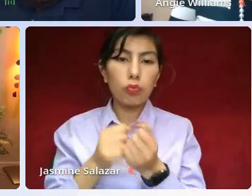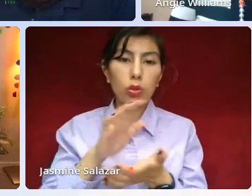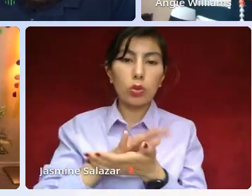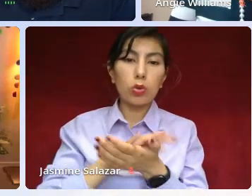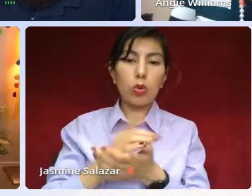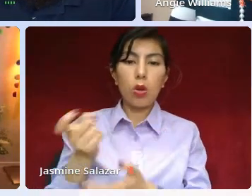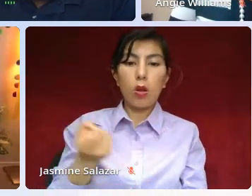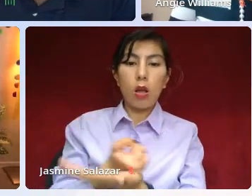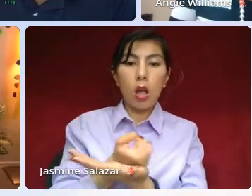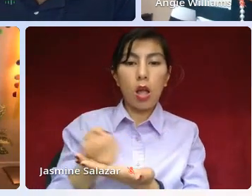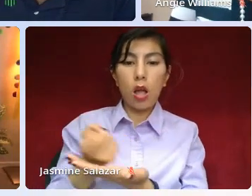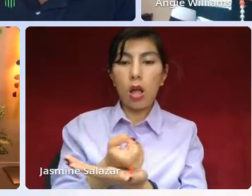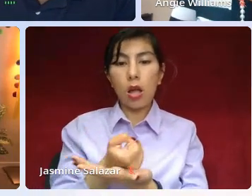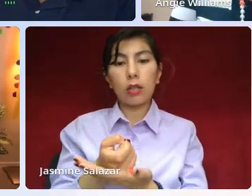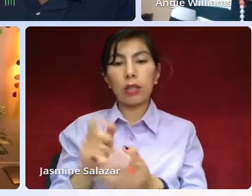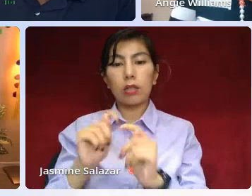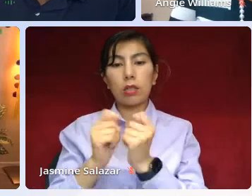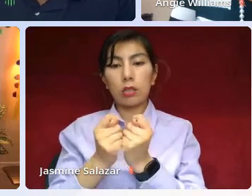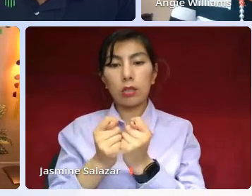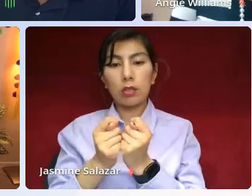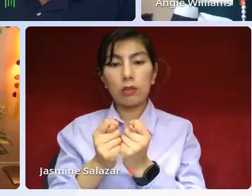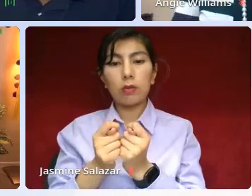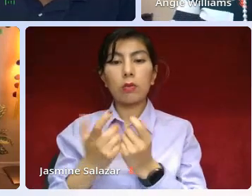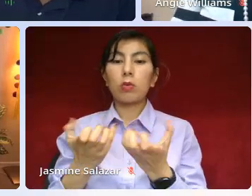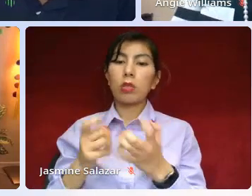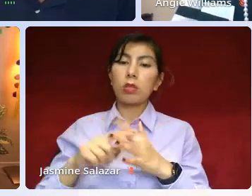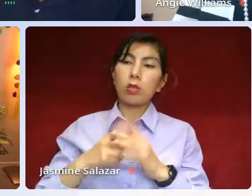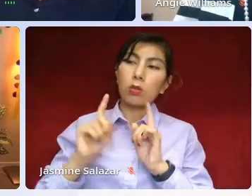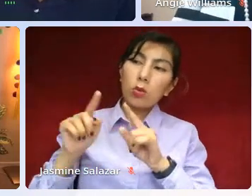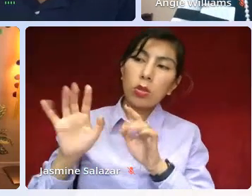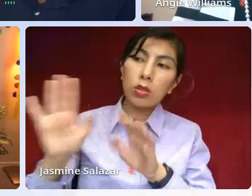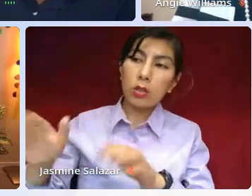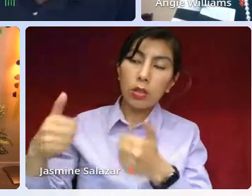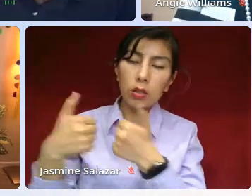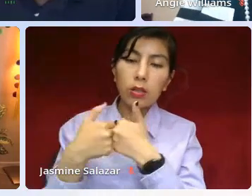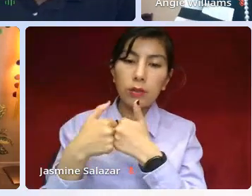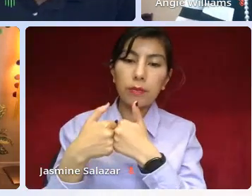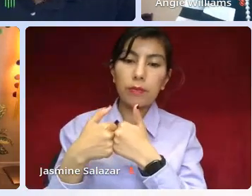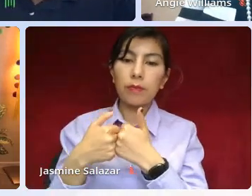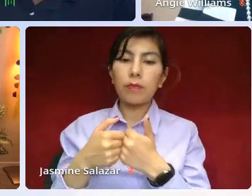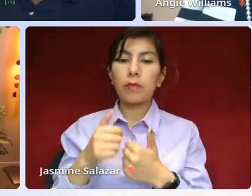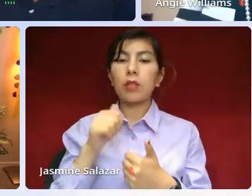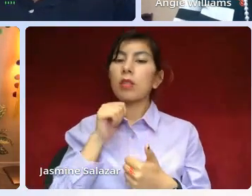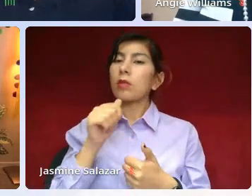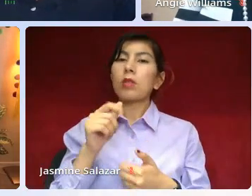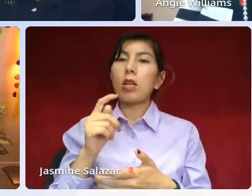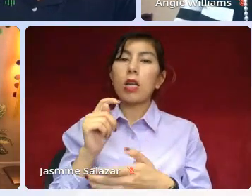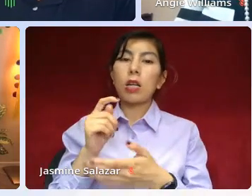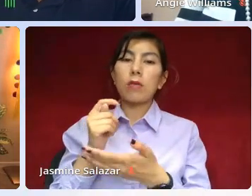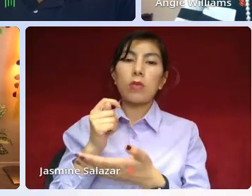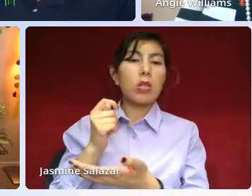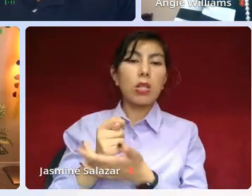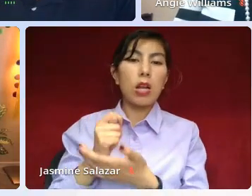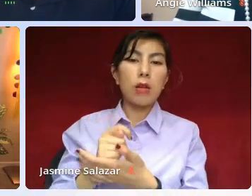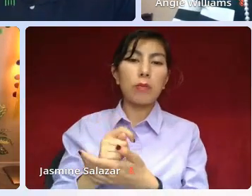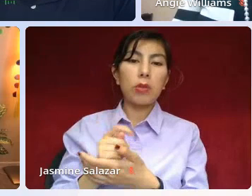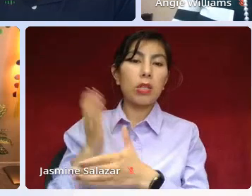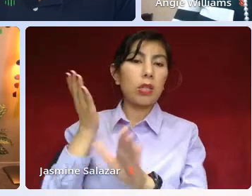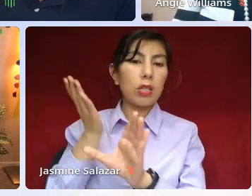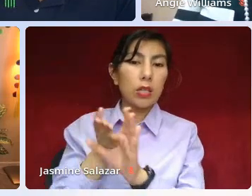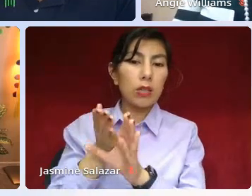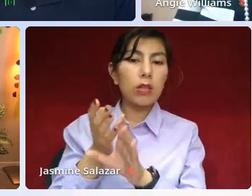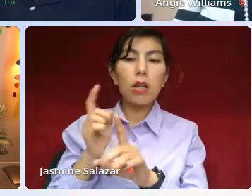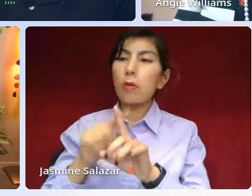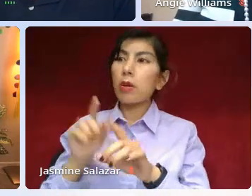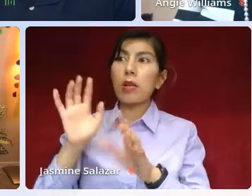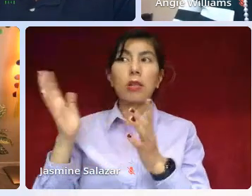hockey town. So we started to go to their games. Now, this wasn't a therapeutic intervention, but this was what the community cared about. So